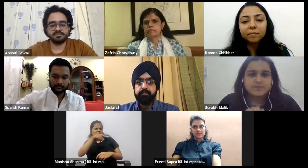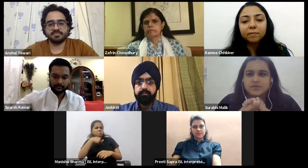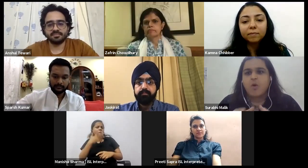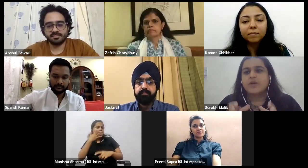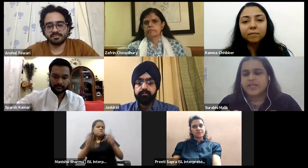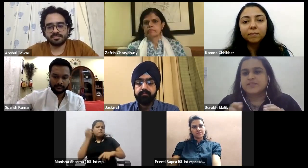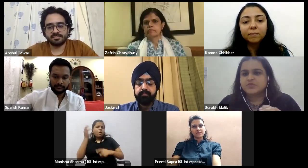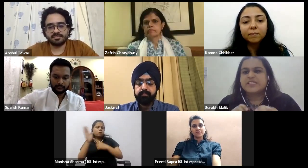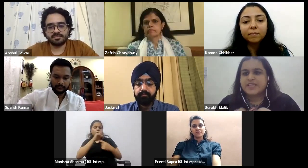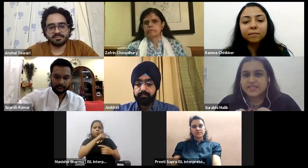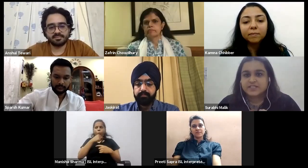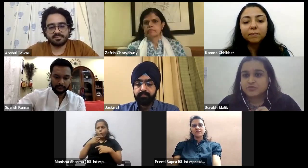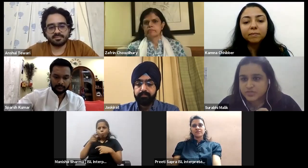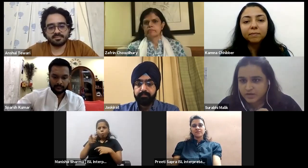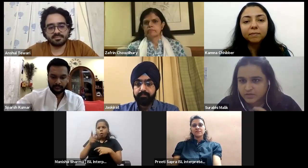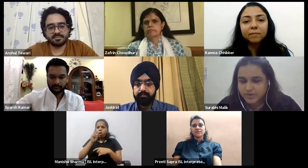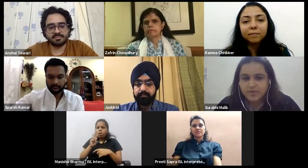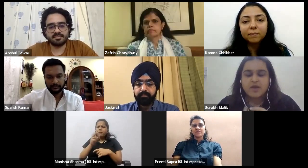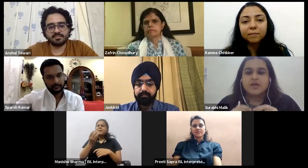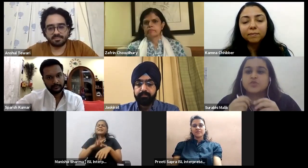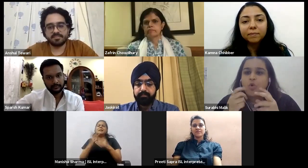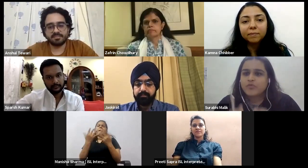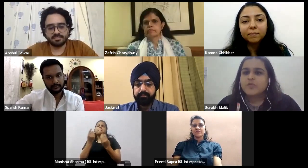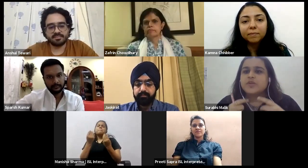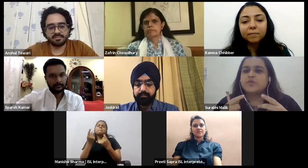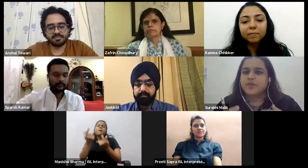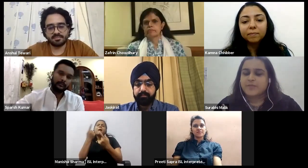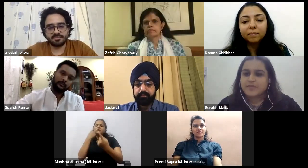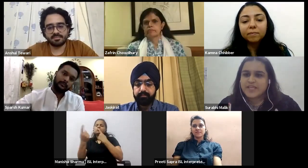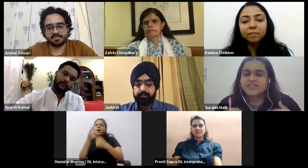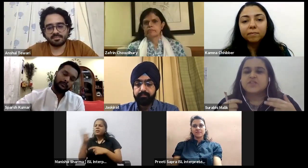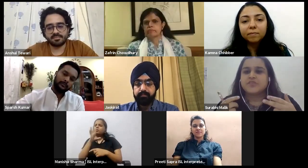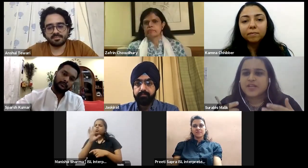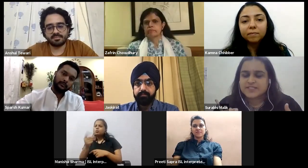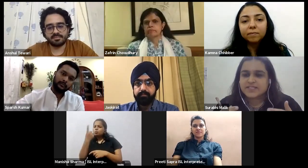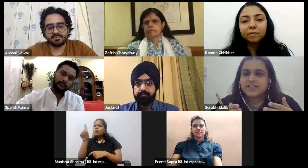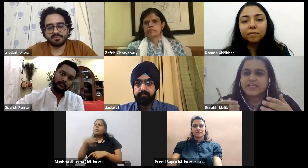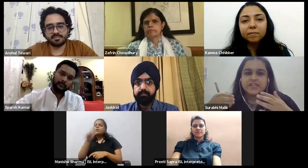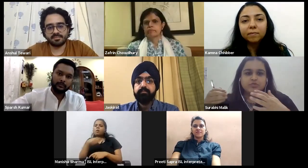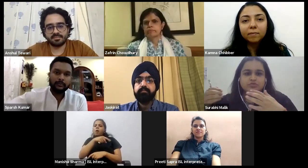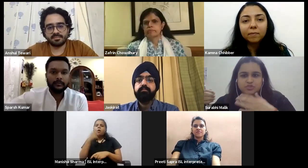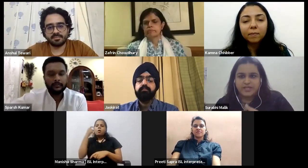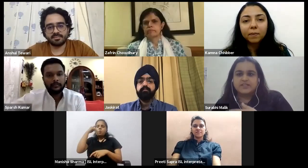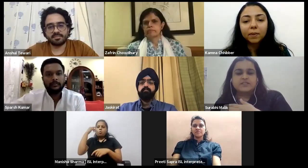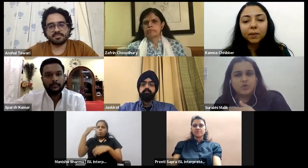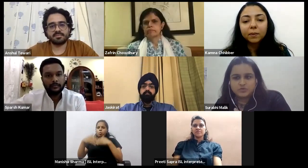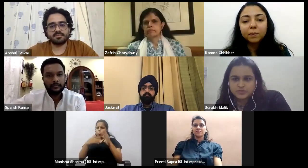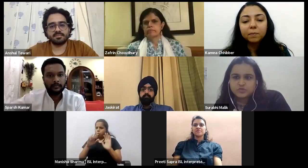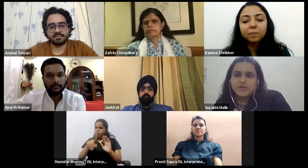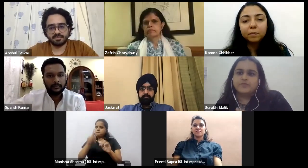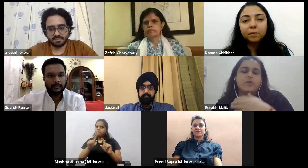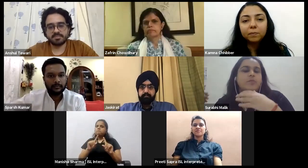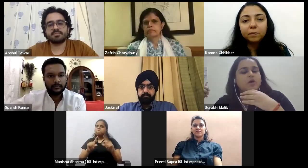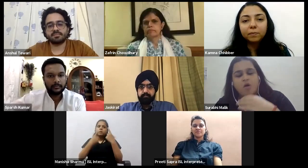And sometimes all it takes is really 10 seconds to check on the web. So over a period of time, they start realizing that they need to check this on so